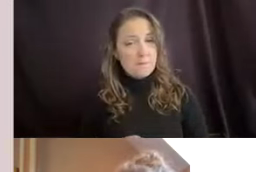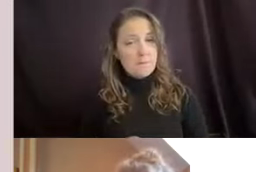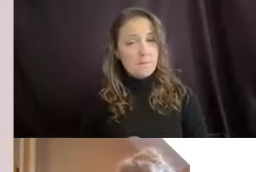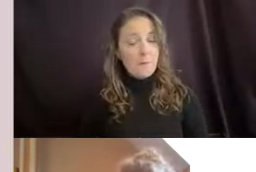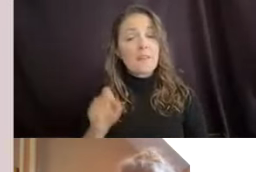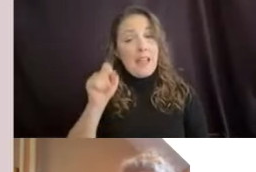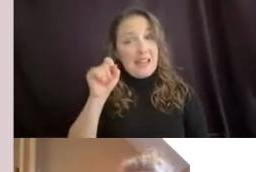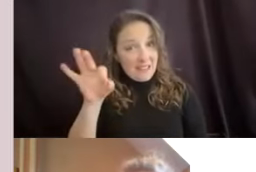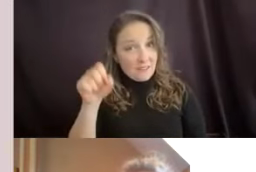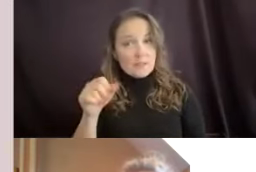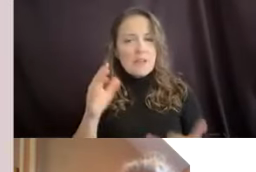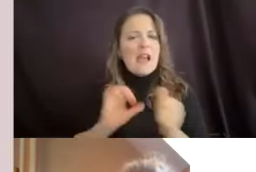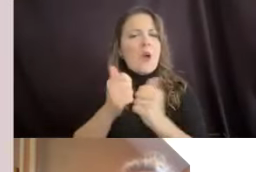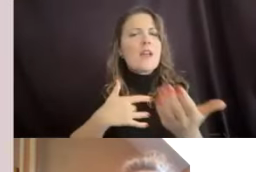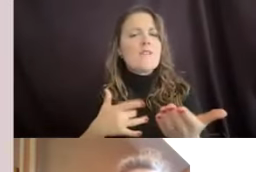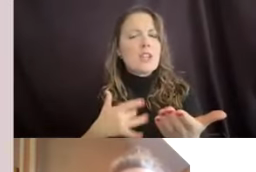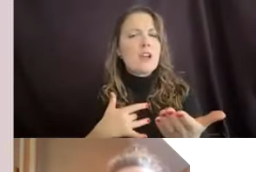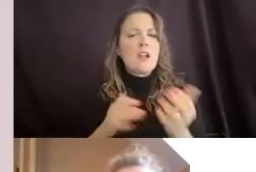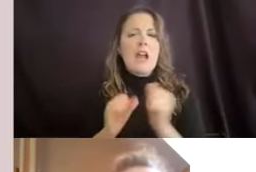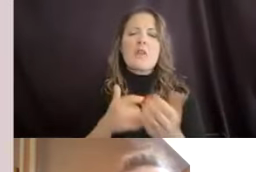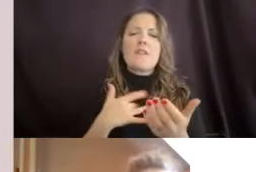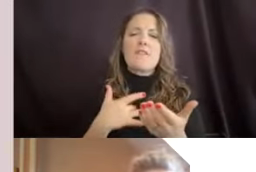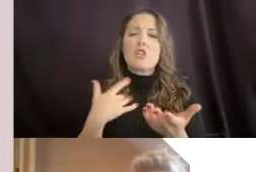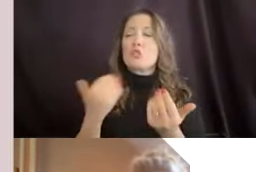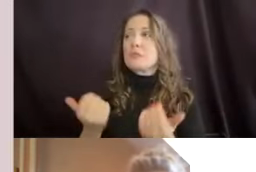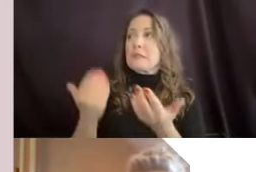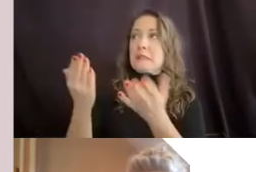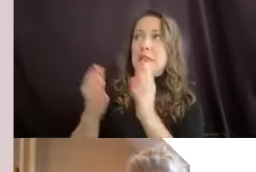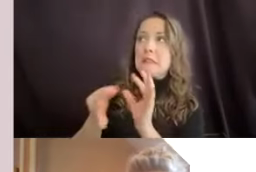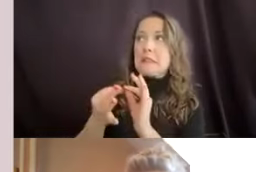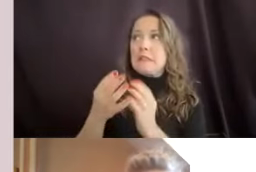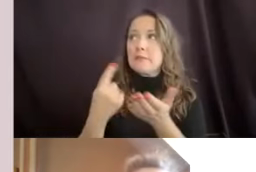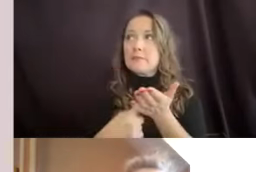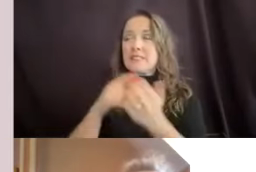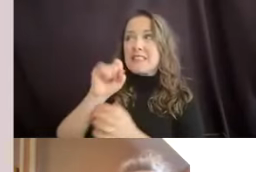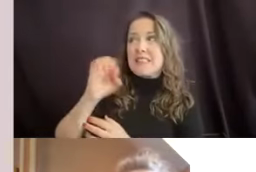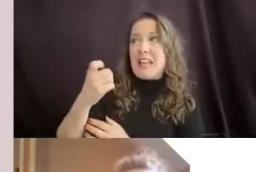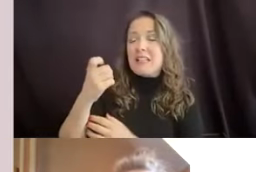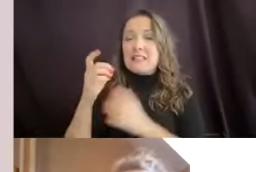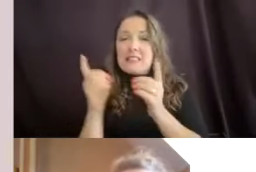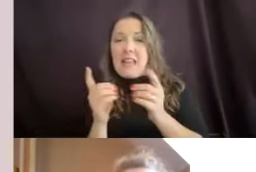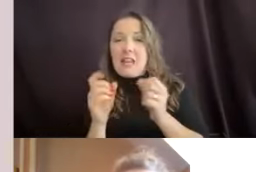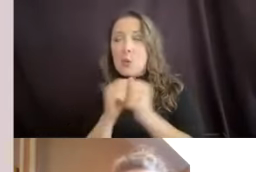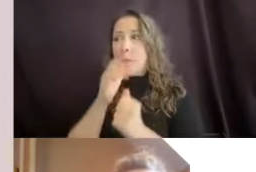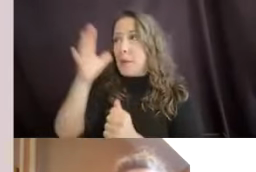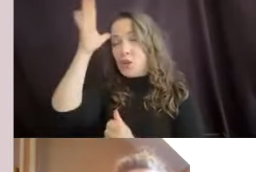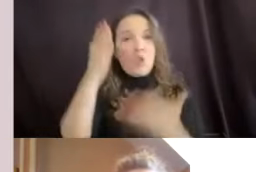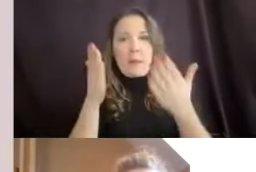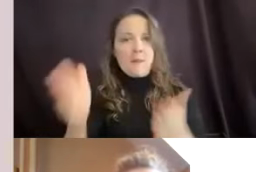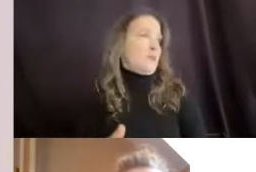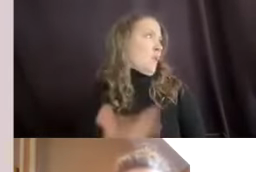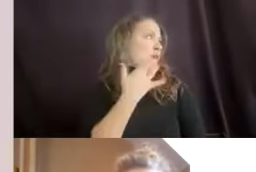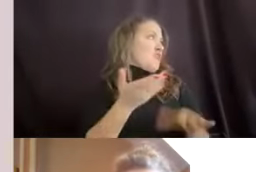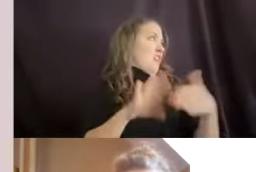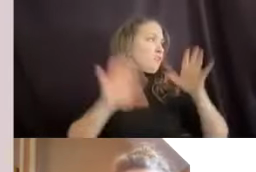bring up stuff like that? How did it feel to bring up topics like sex and dating to your parents? Or would you have rather died than talk to